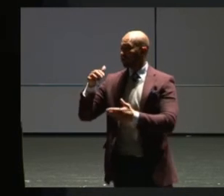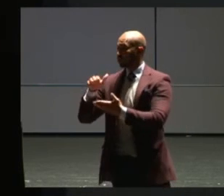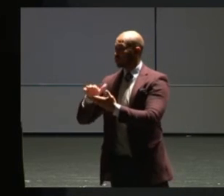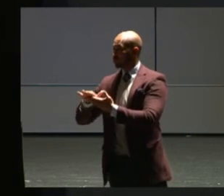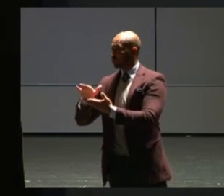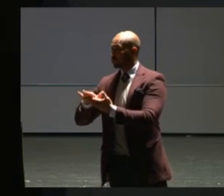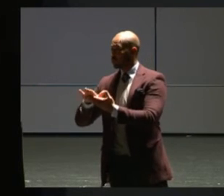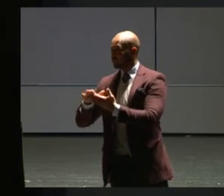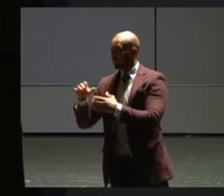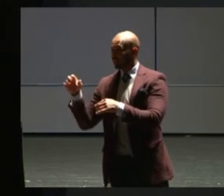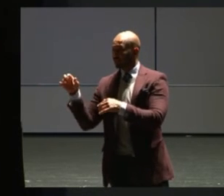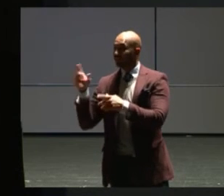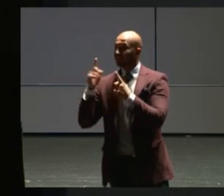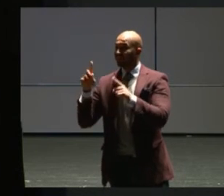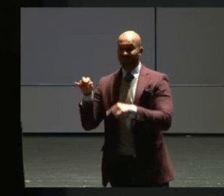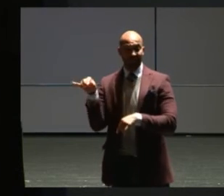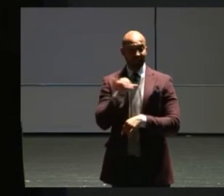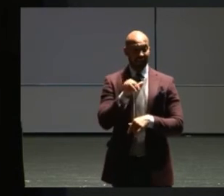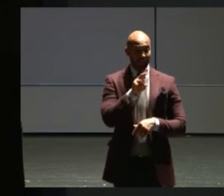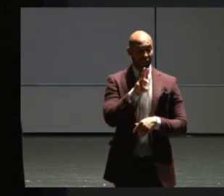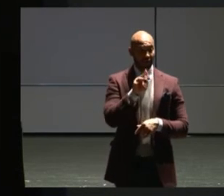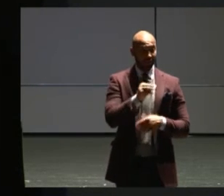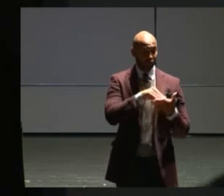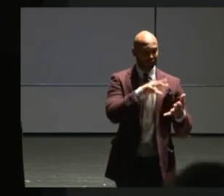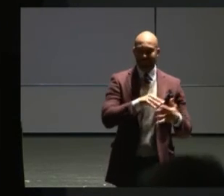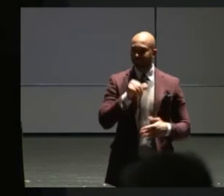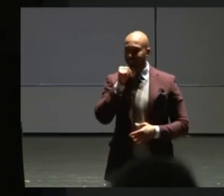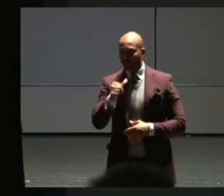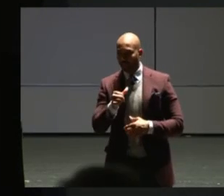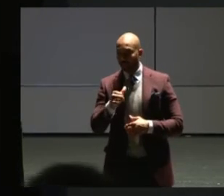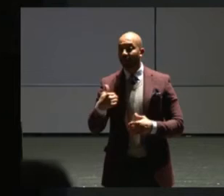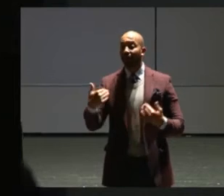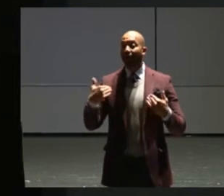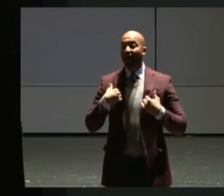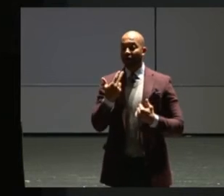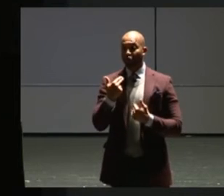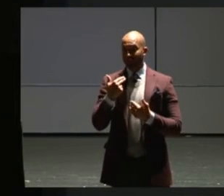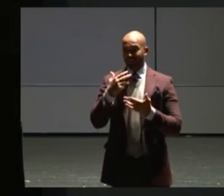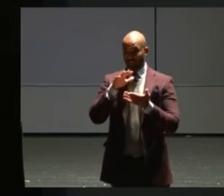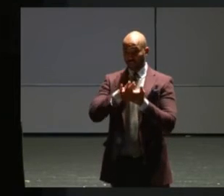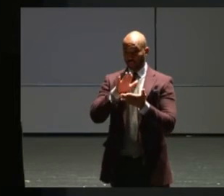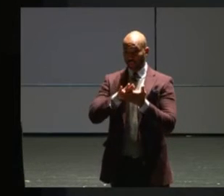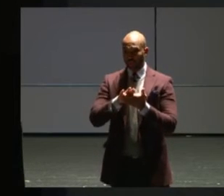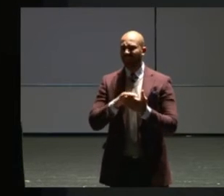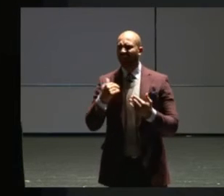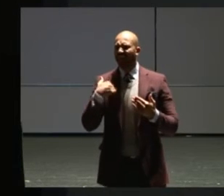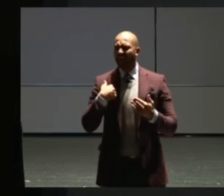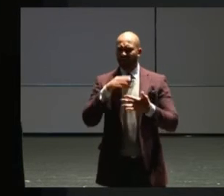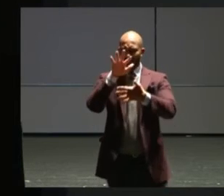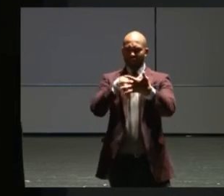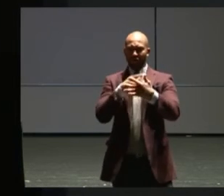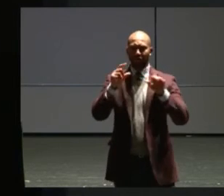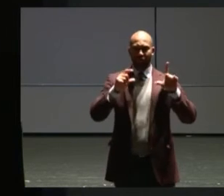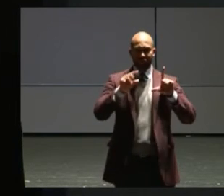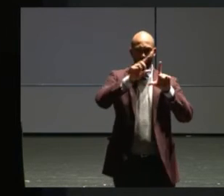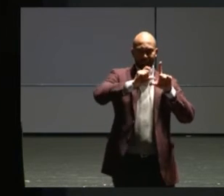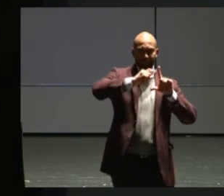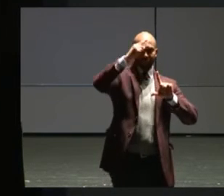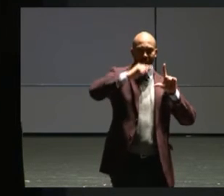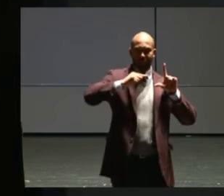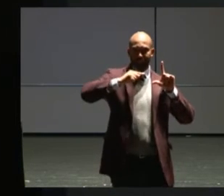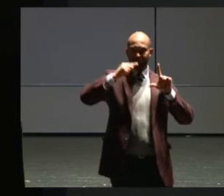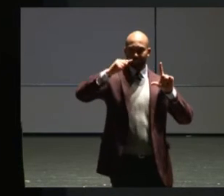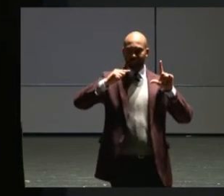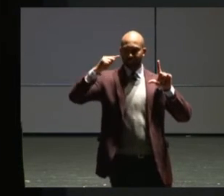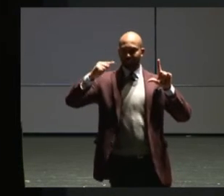they started out with a slide that had 14 universities and bar charts representing the size and magnitude of both employees and